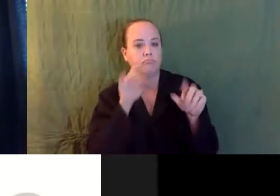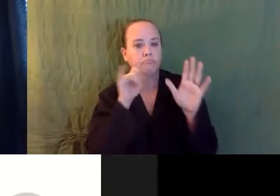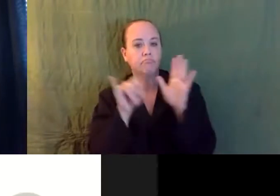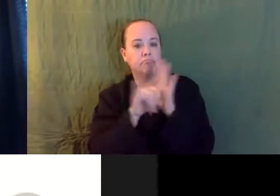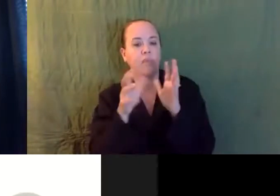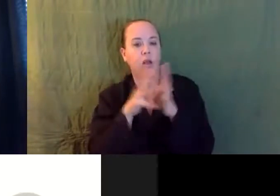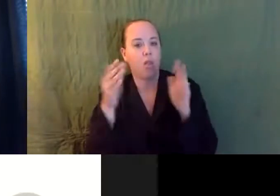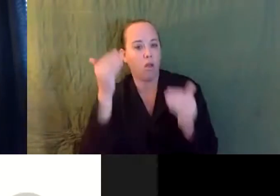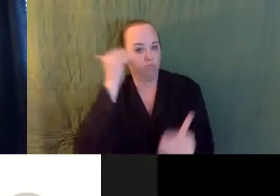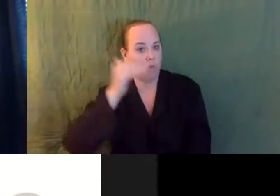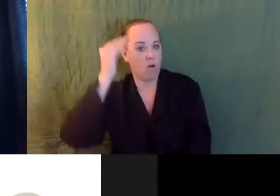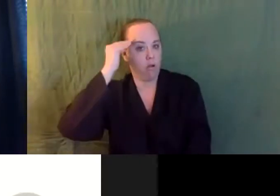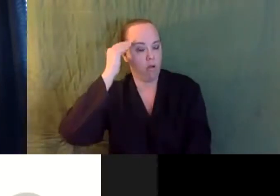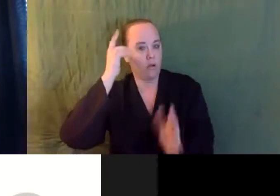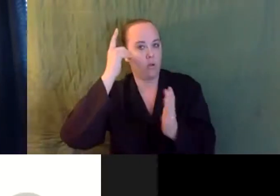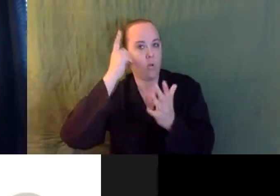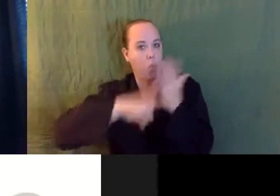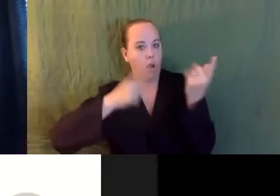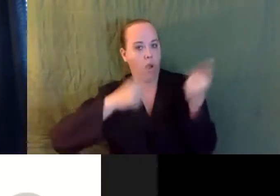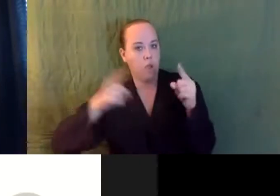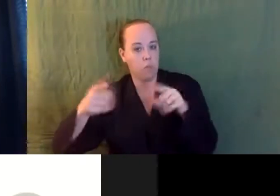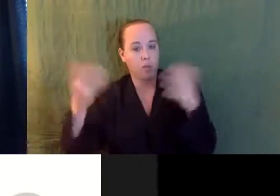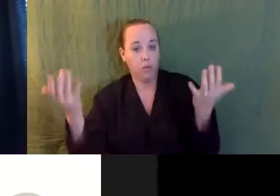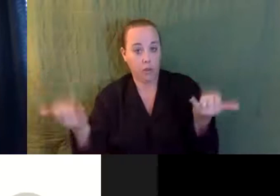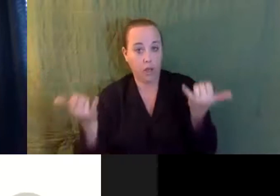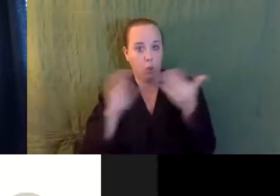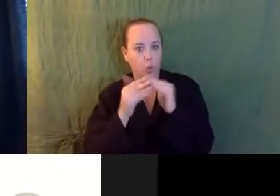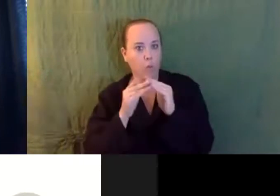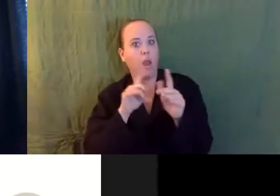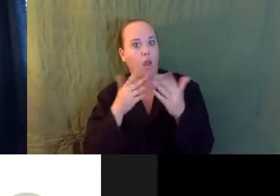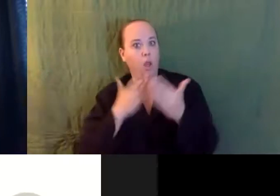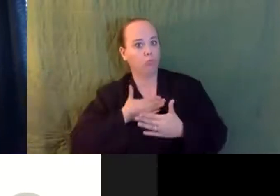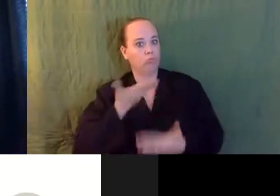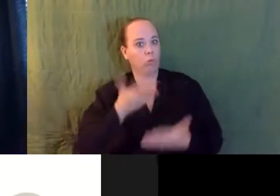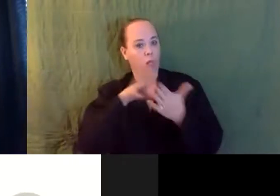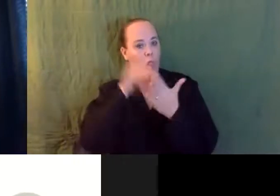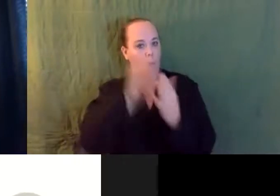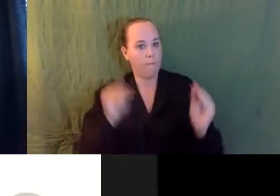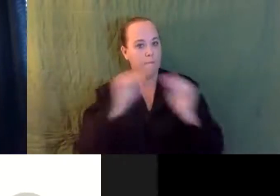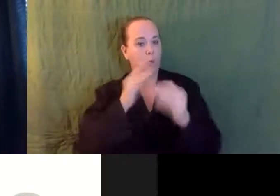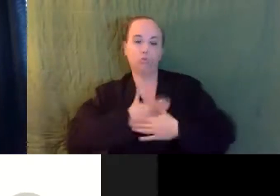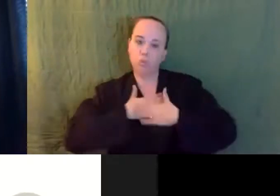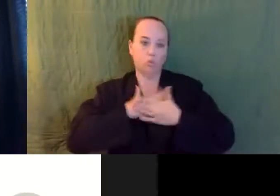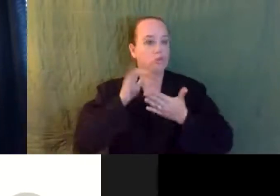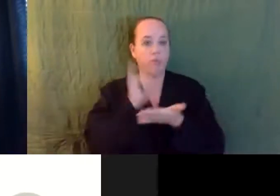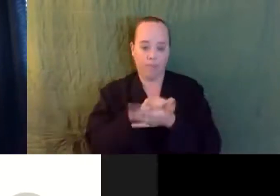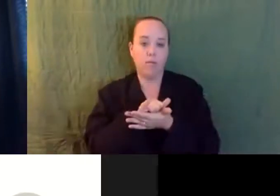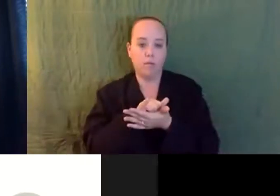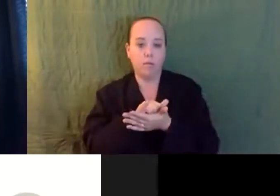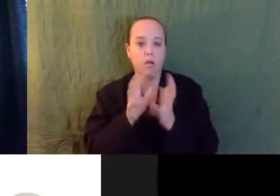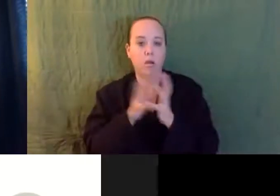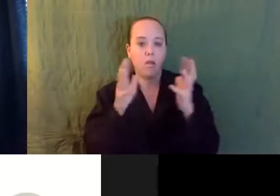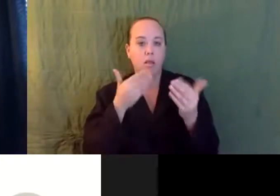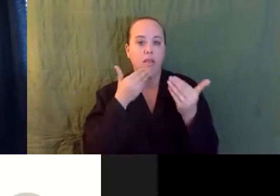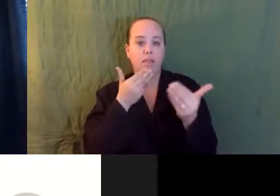knowledge about what's going on in the community and a willingness to learn more. And we really appreciate that very much. Want to thank